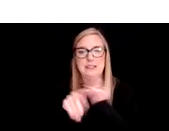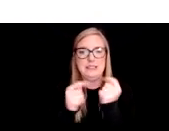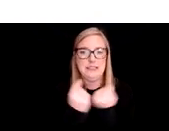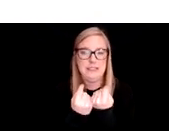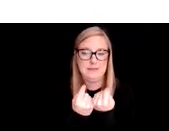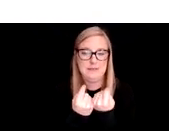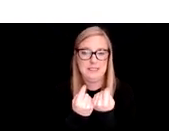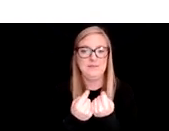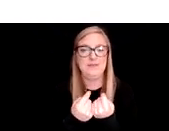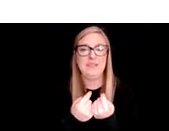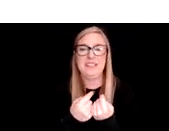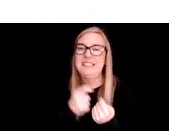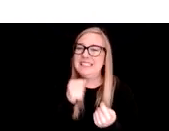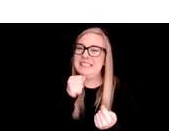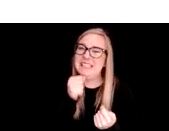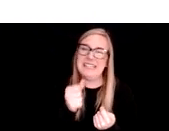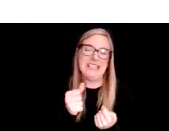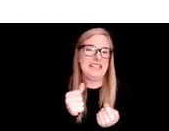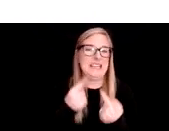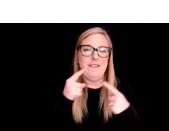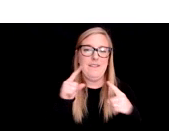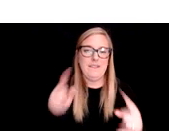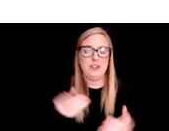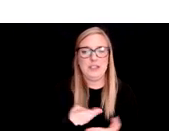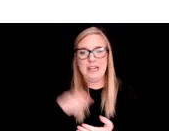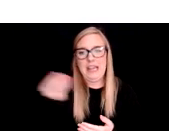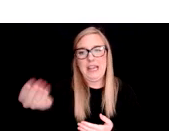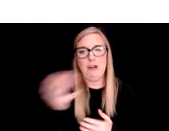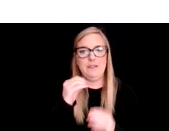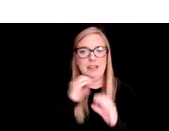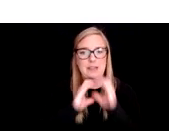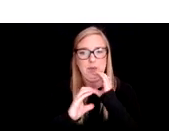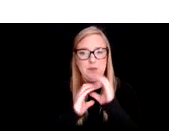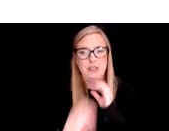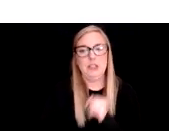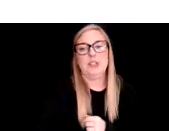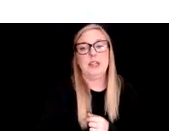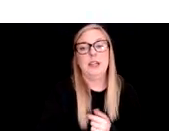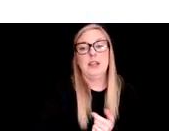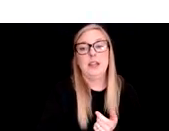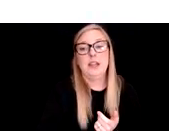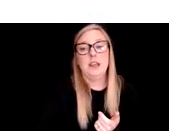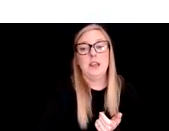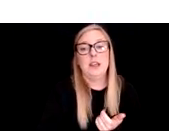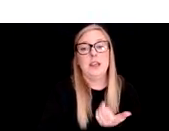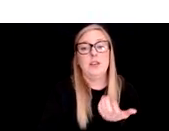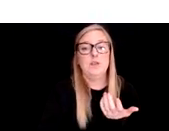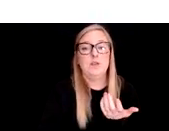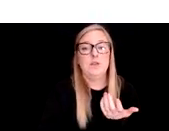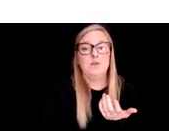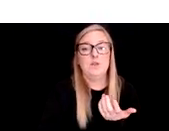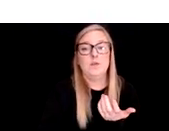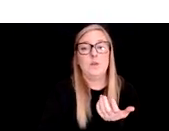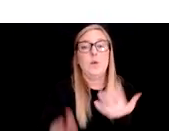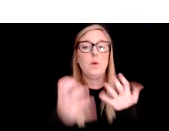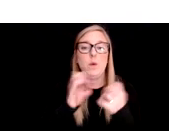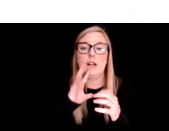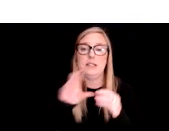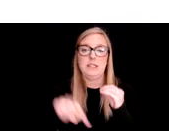handoff and communication. So I want to talk a little bit about how we have taken an approach to the way